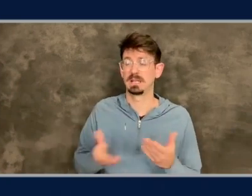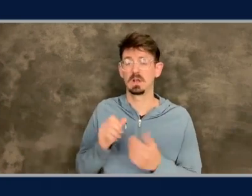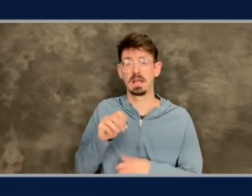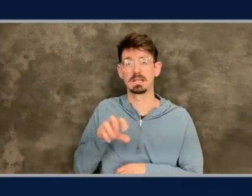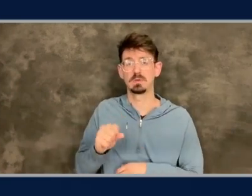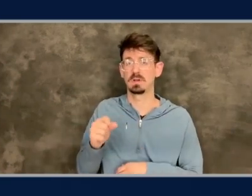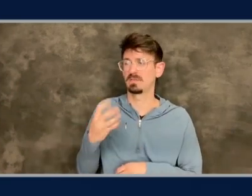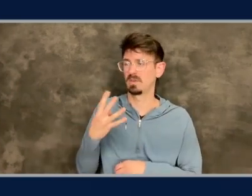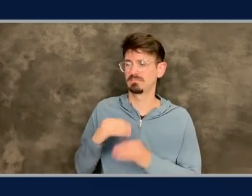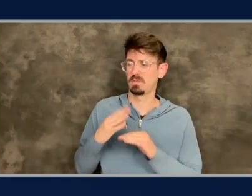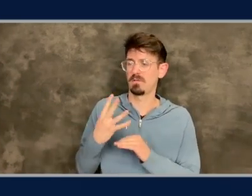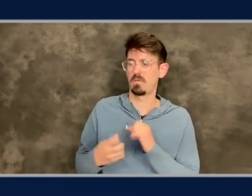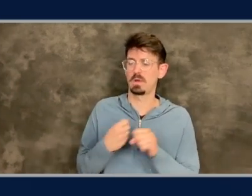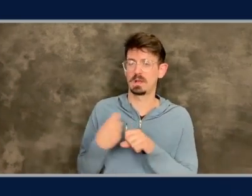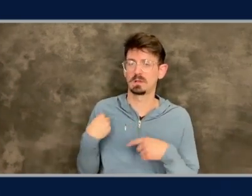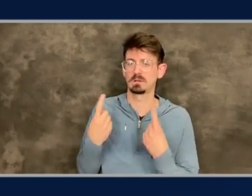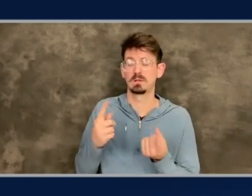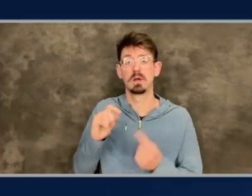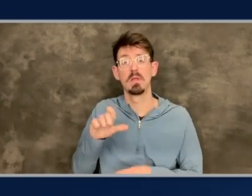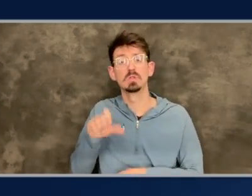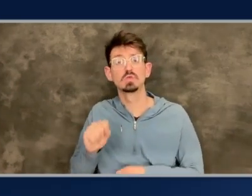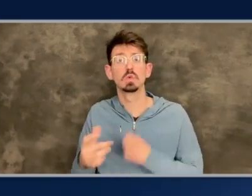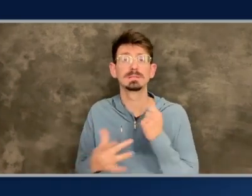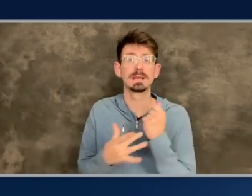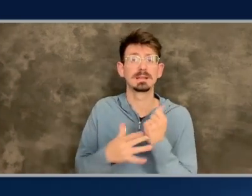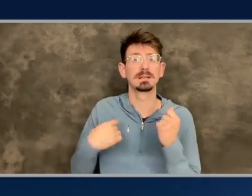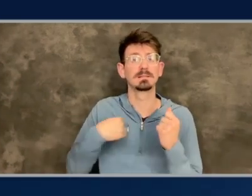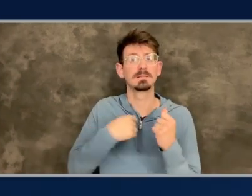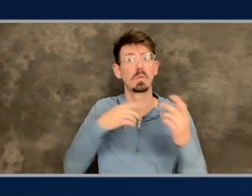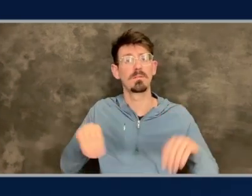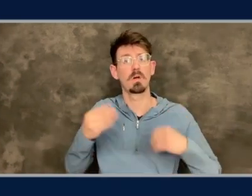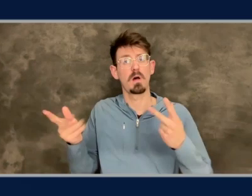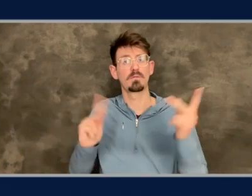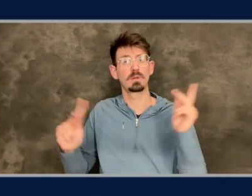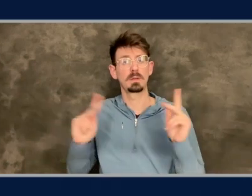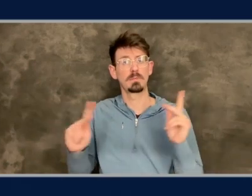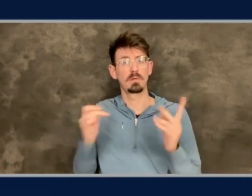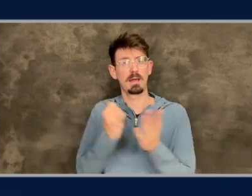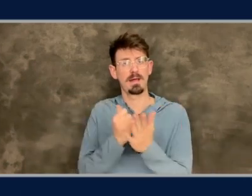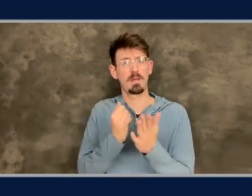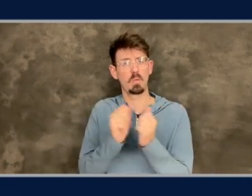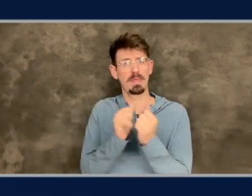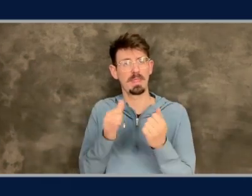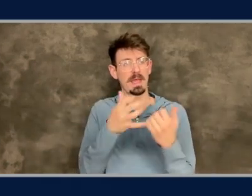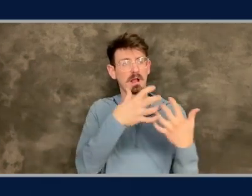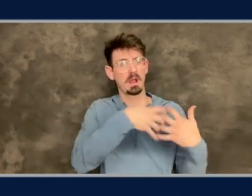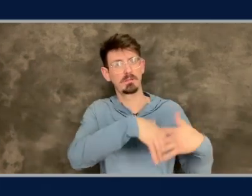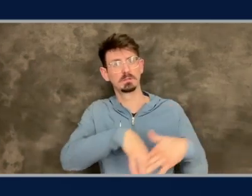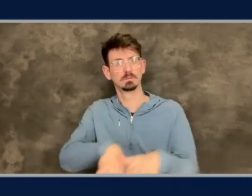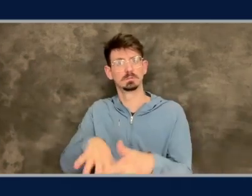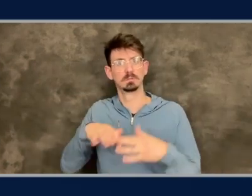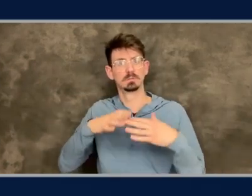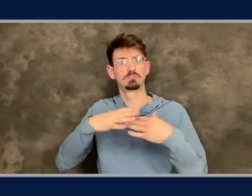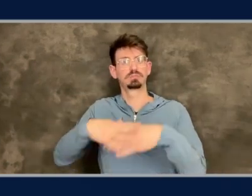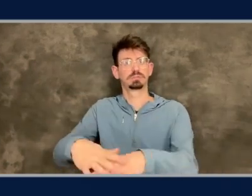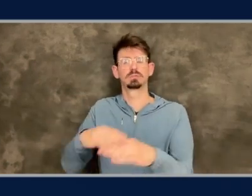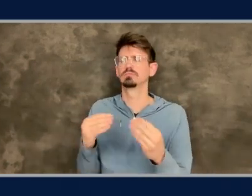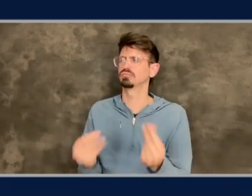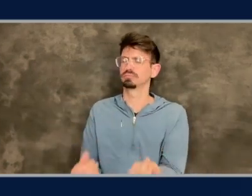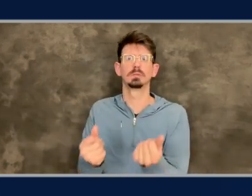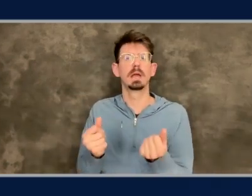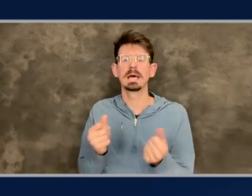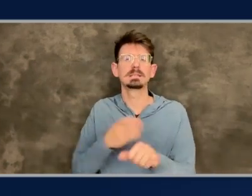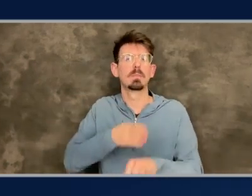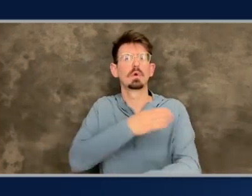the tools and techniques that we have offered to people to be able to make that migration have improved year over year over year. And one of